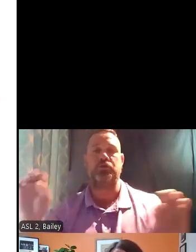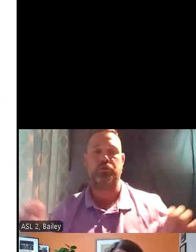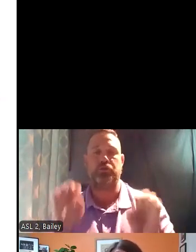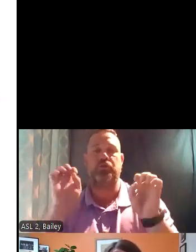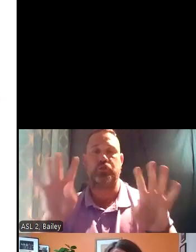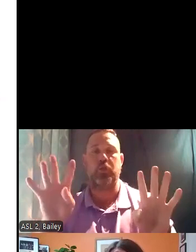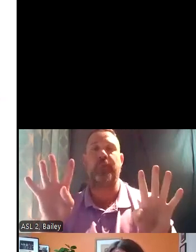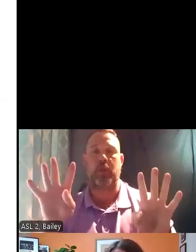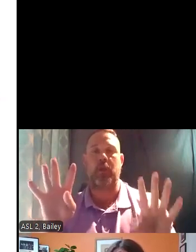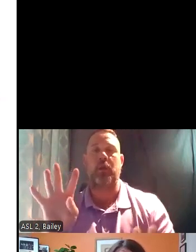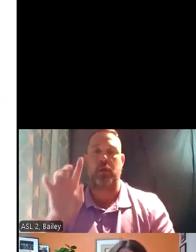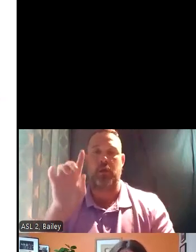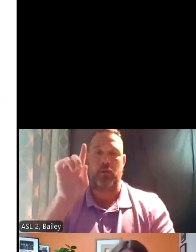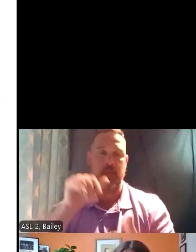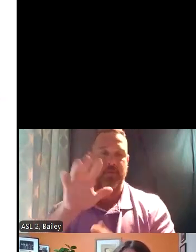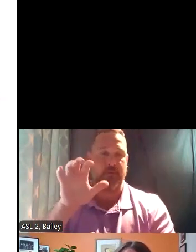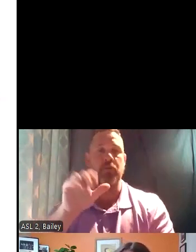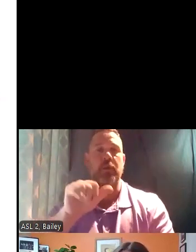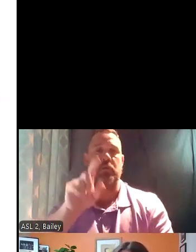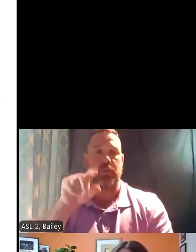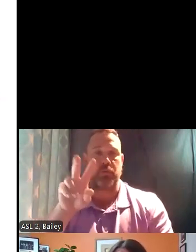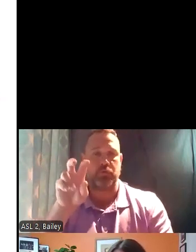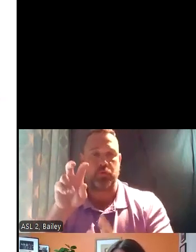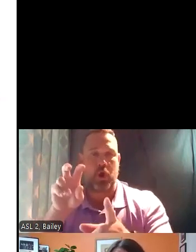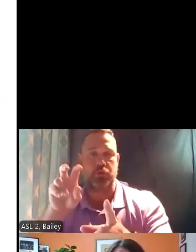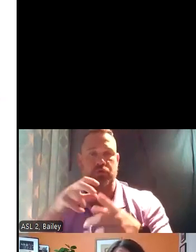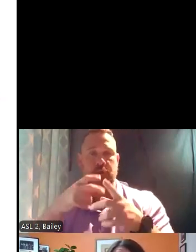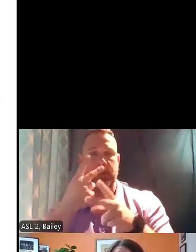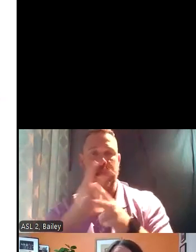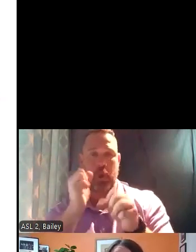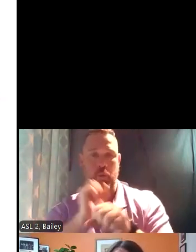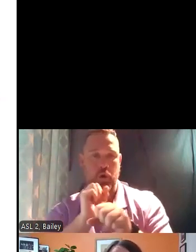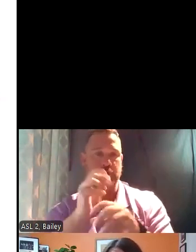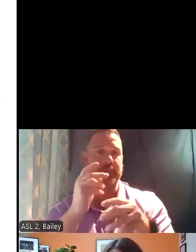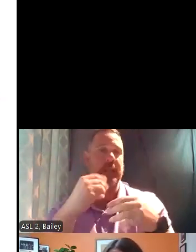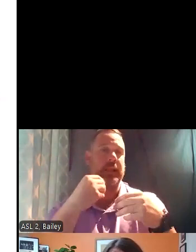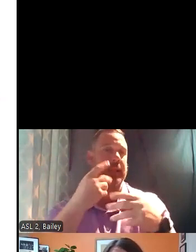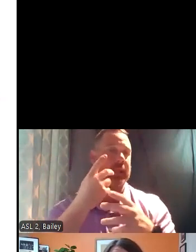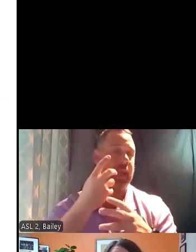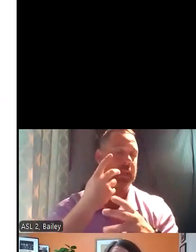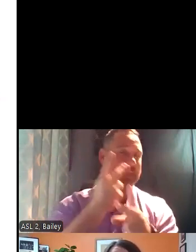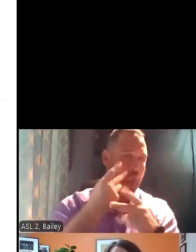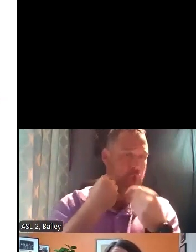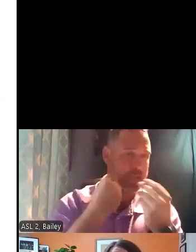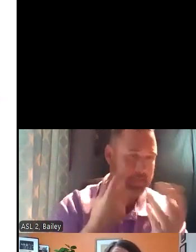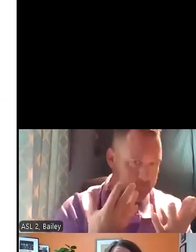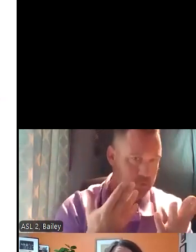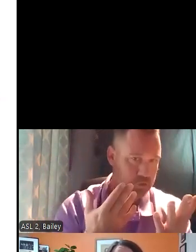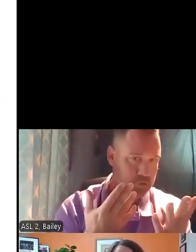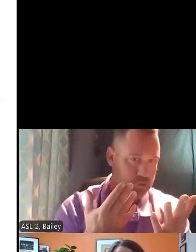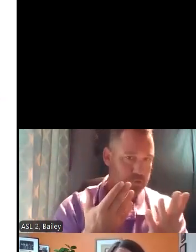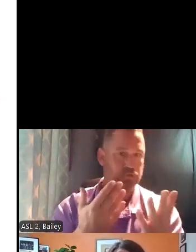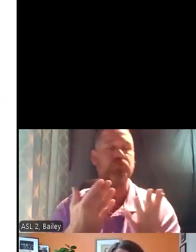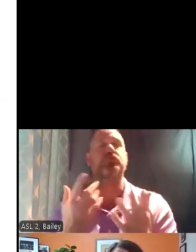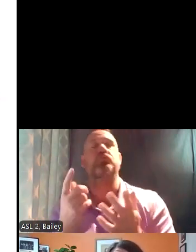than 1,500 and 1,200 dementia caregivers, family caregivers, and then healthcare workers. Who